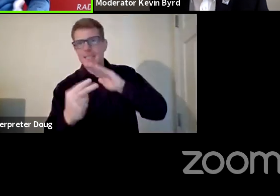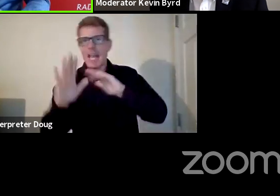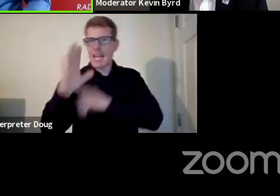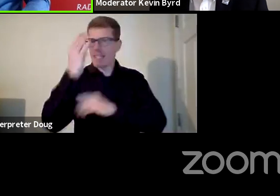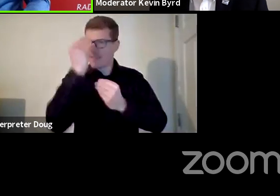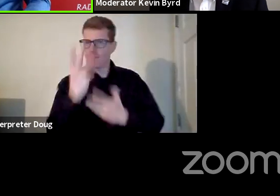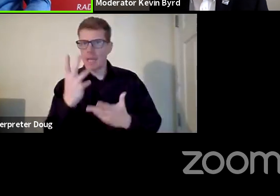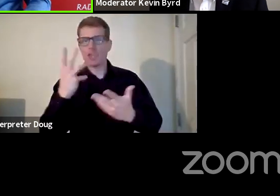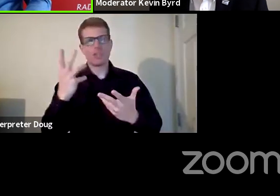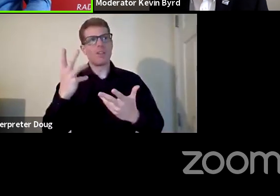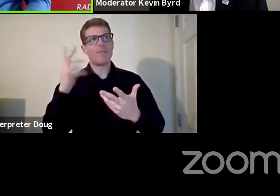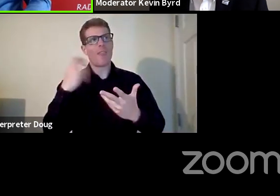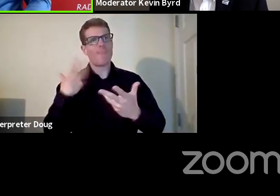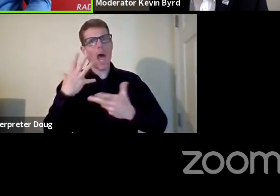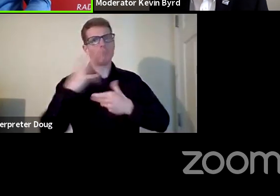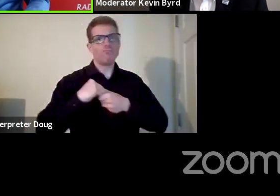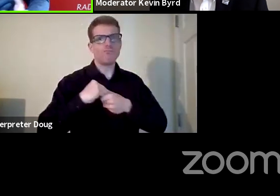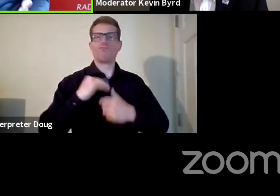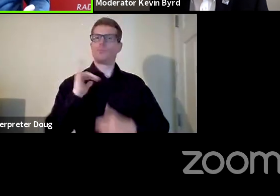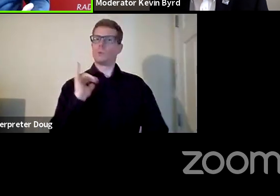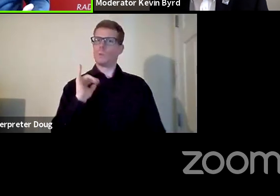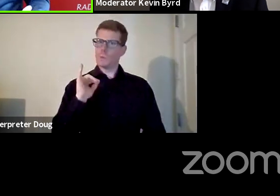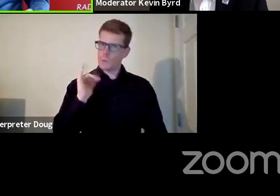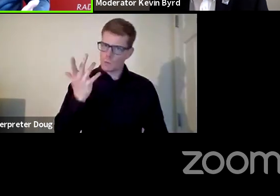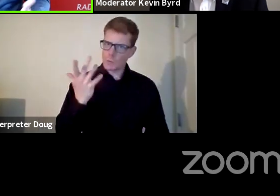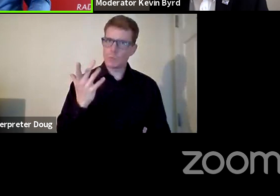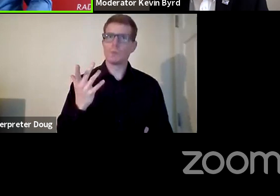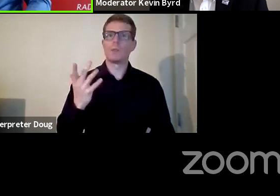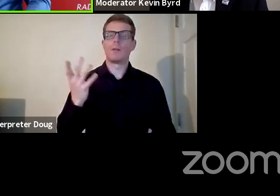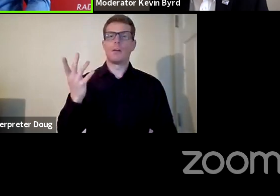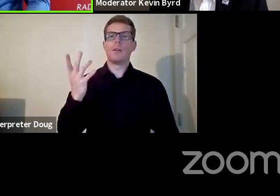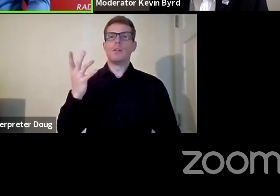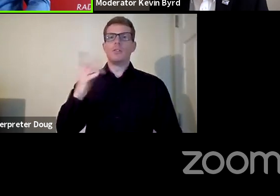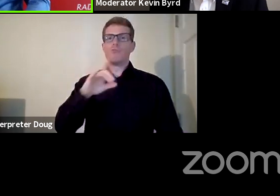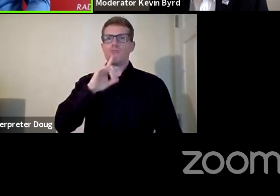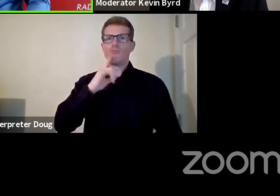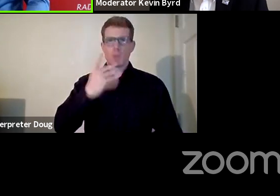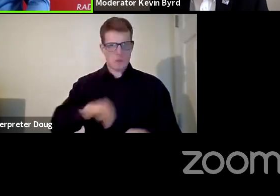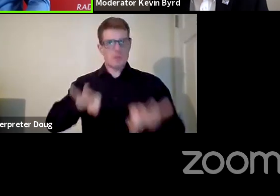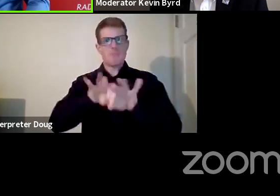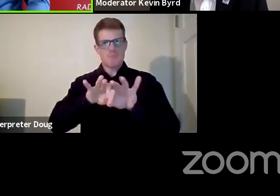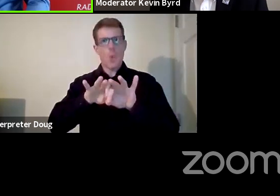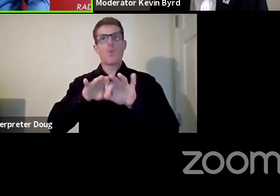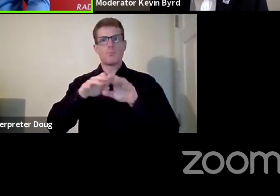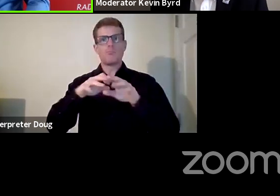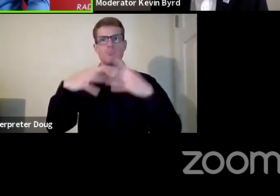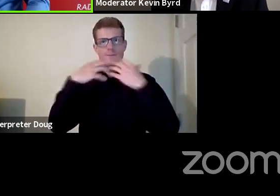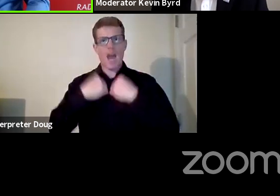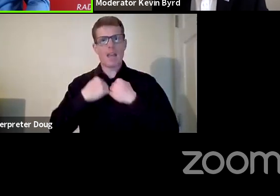that we have are so important and valuable in this work that we're attempting to do.